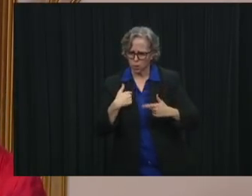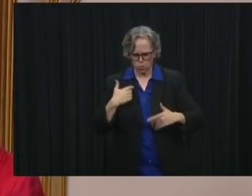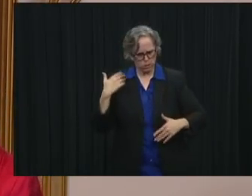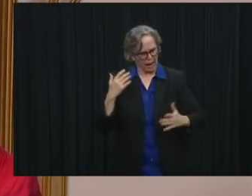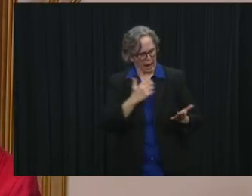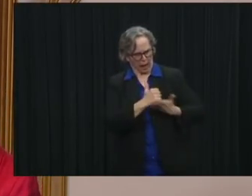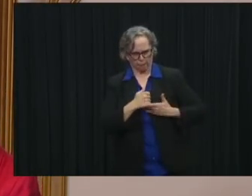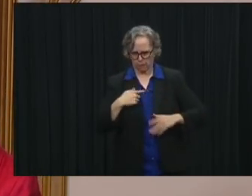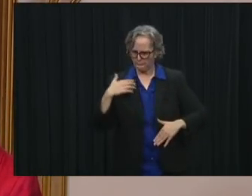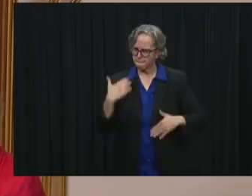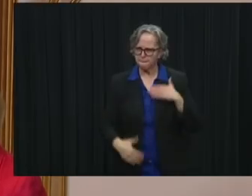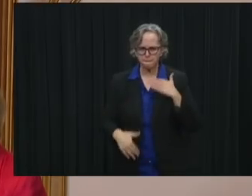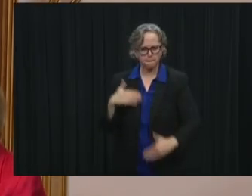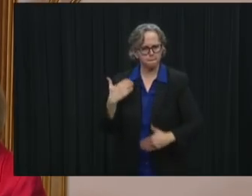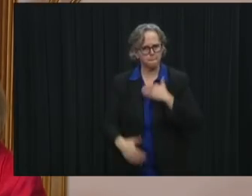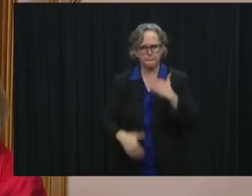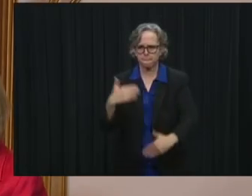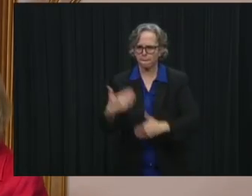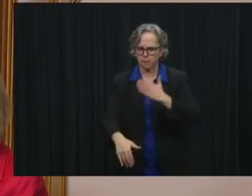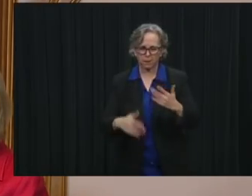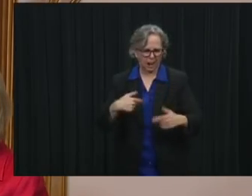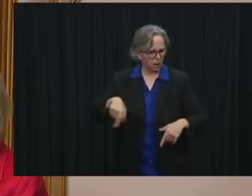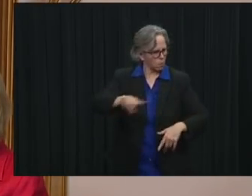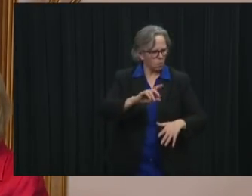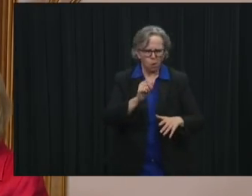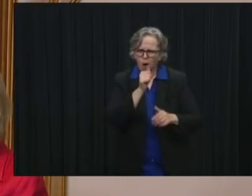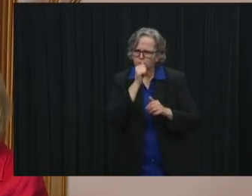all deal with this crisis together.